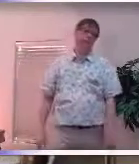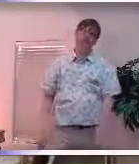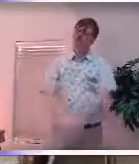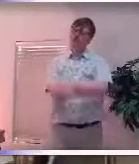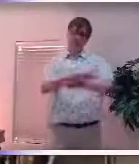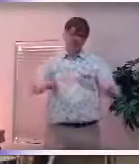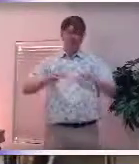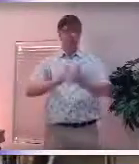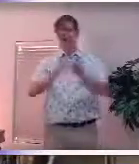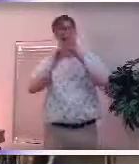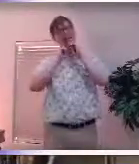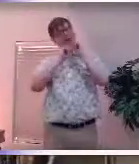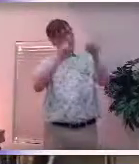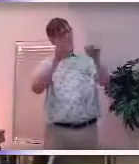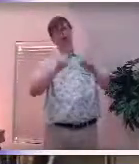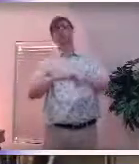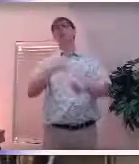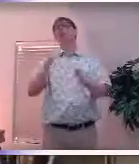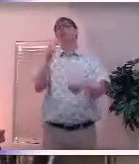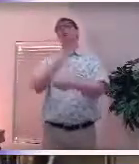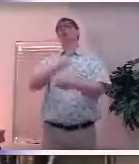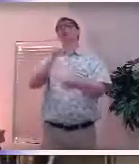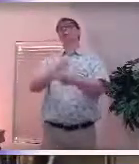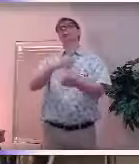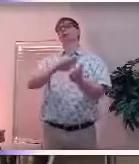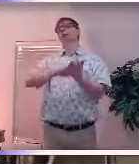gossip. We had a whole workshop about